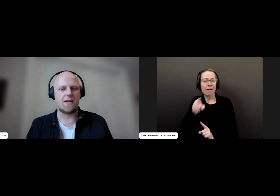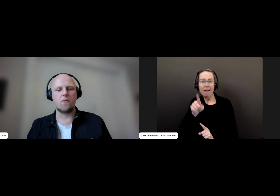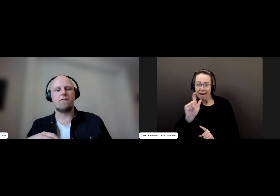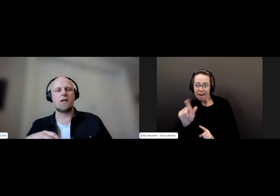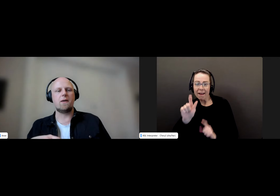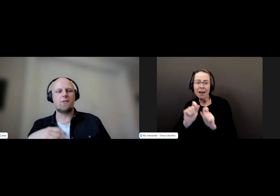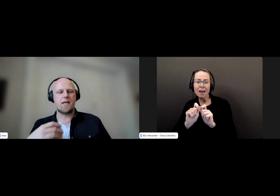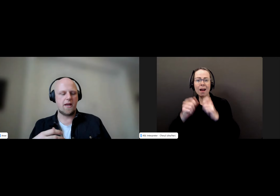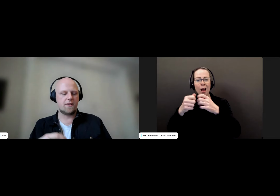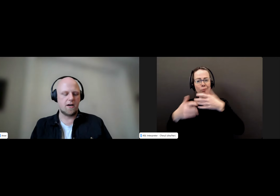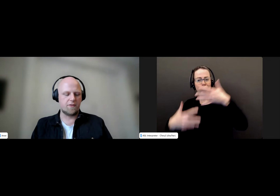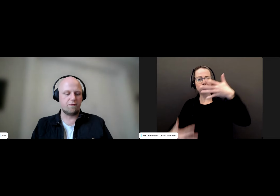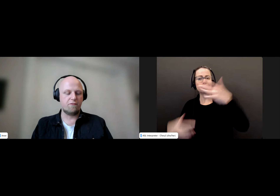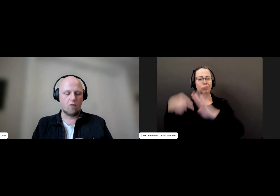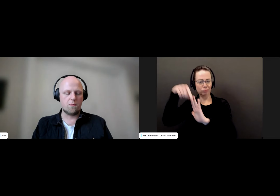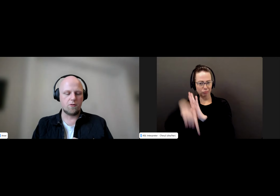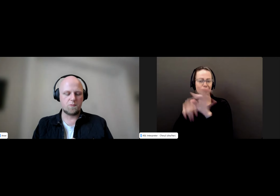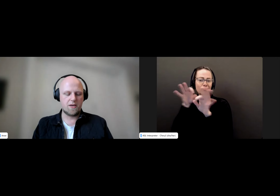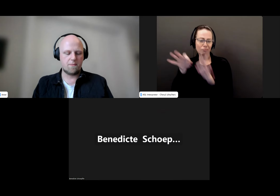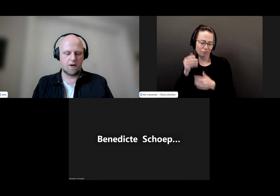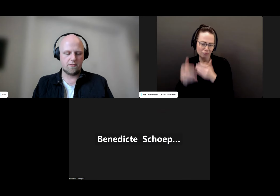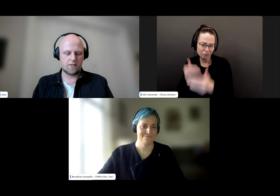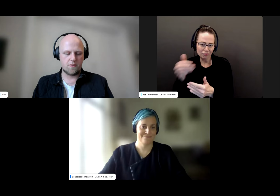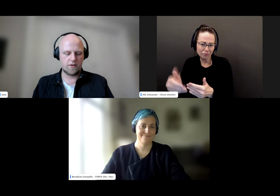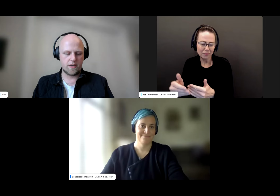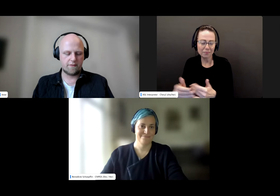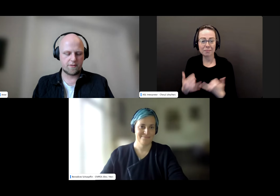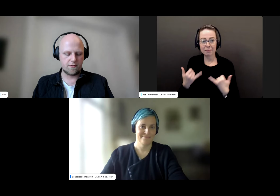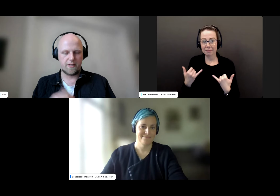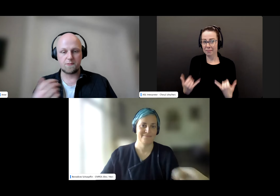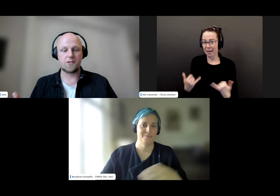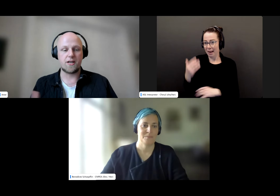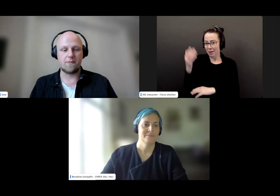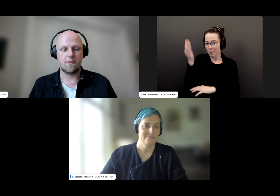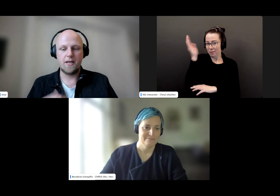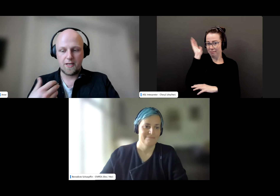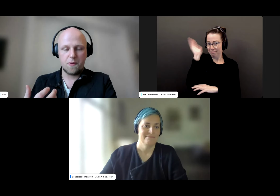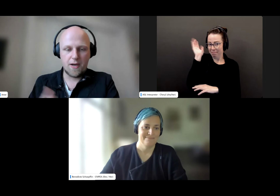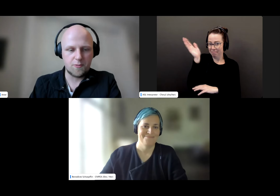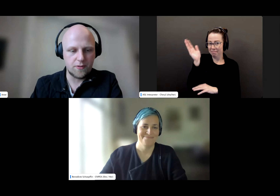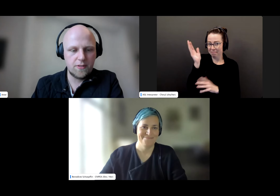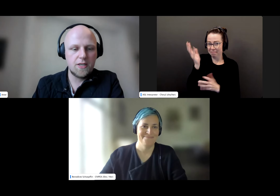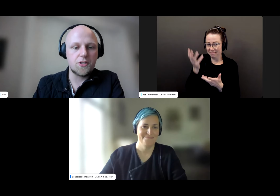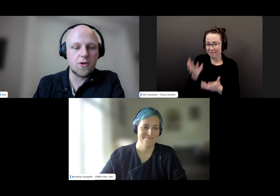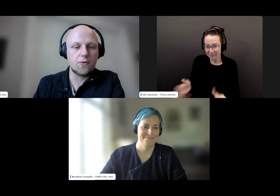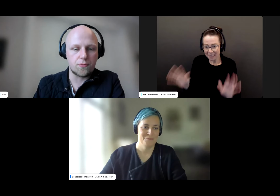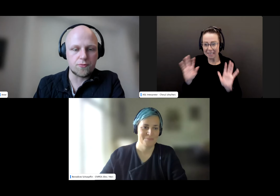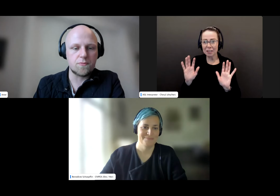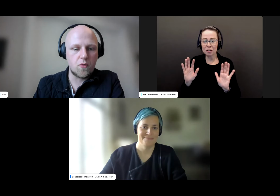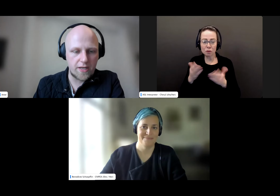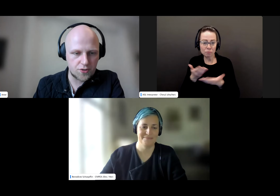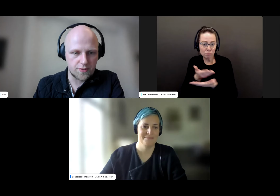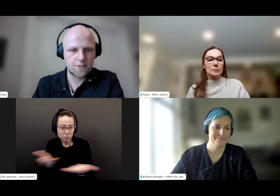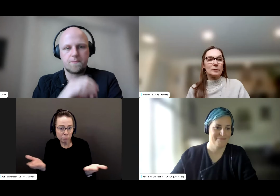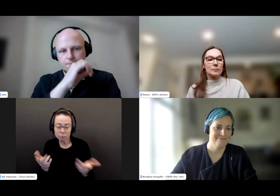with that, we've come to the end of the formal speaking part, because I wanted to give us sort of as much time as possible to go through